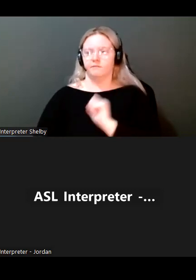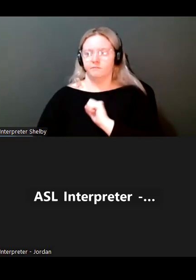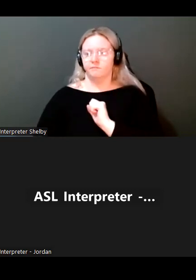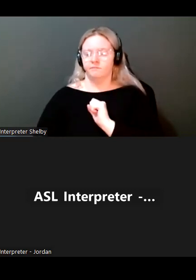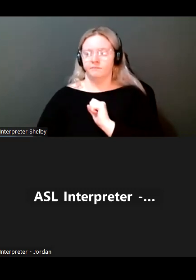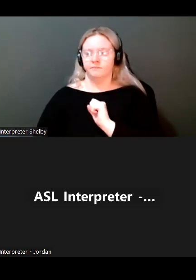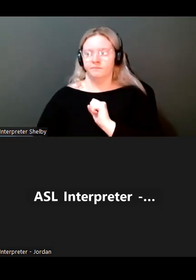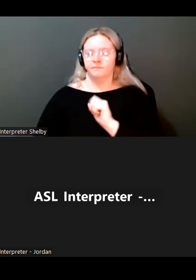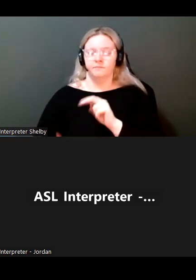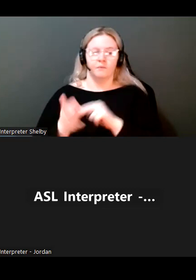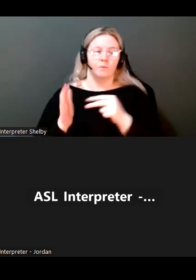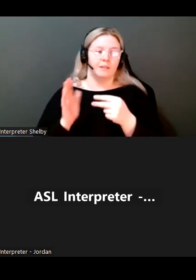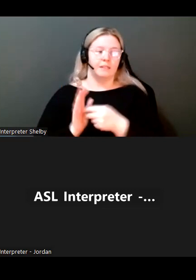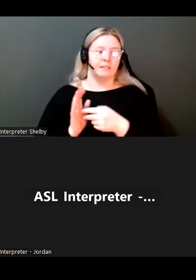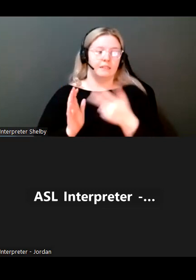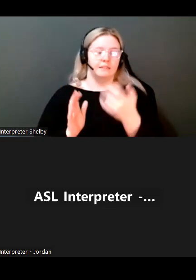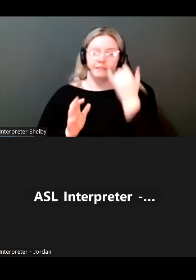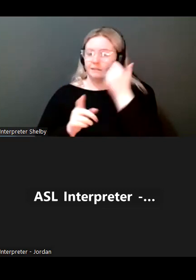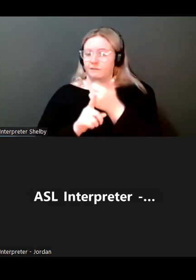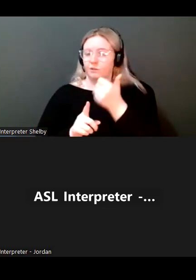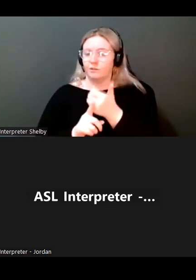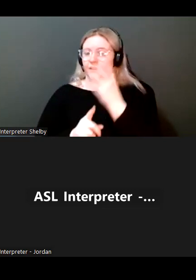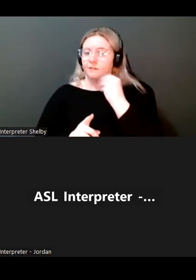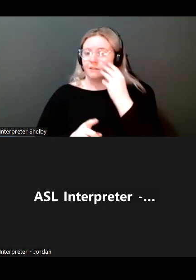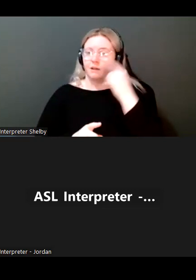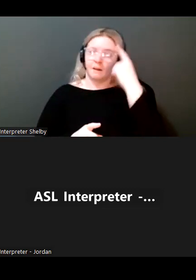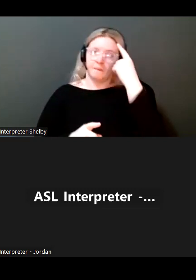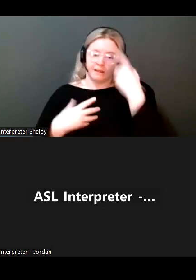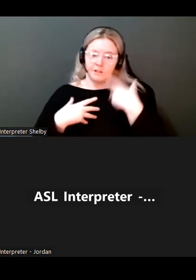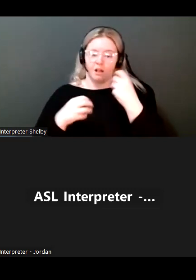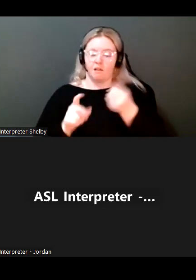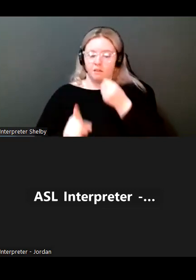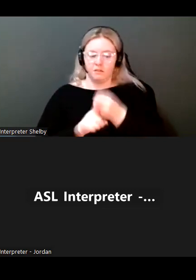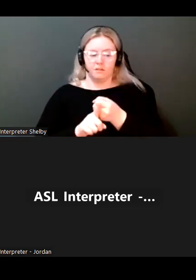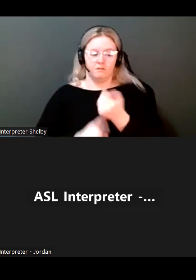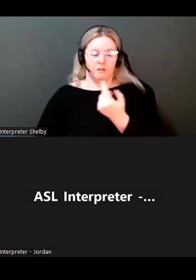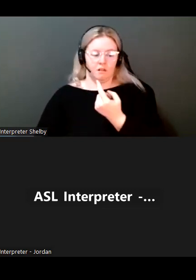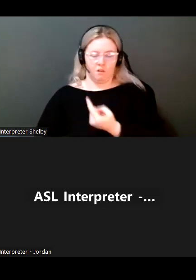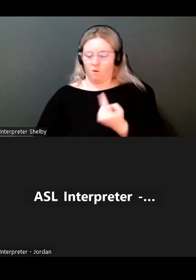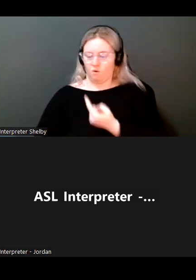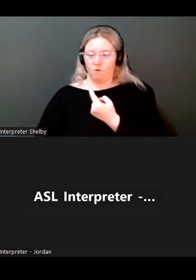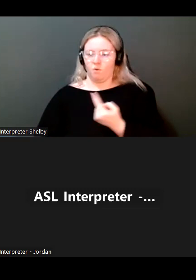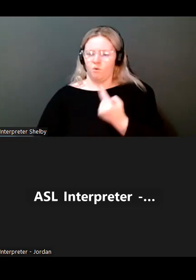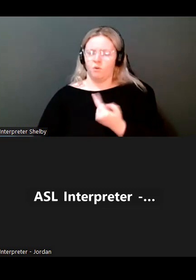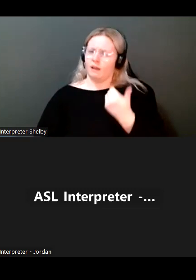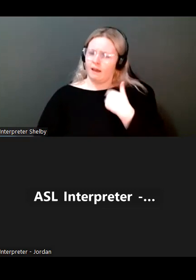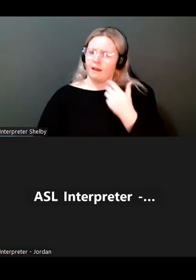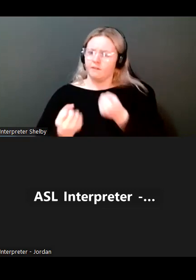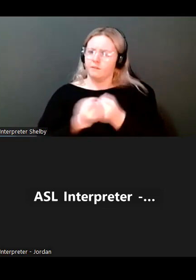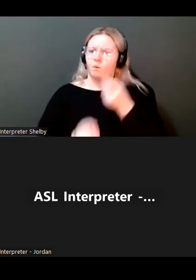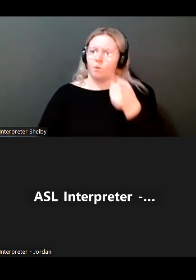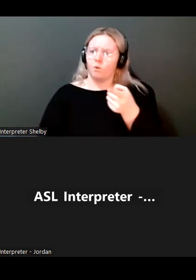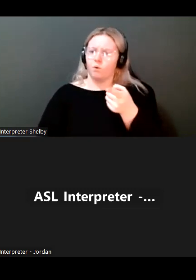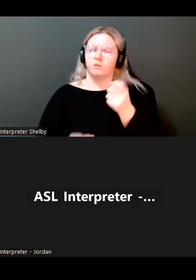to deal with any, mental health concerns alone. There's always support. There's always someone available by phone,